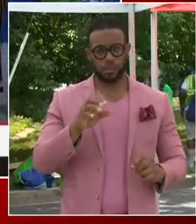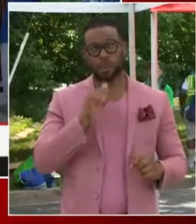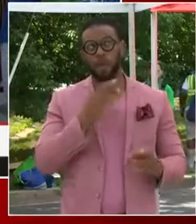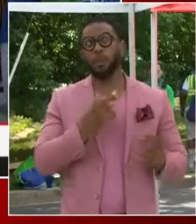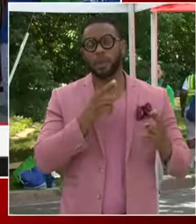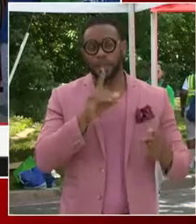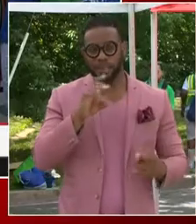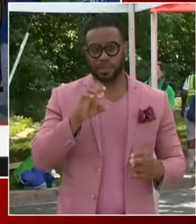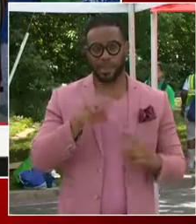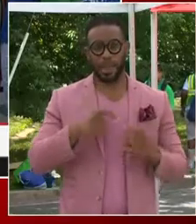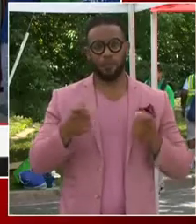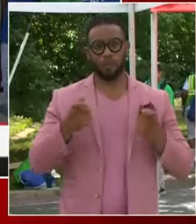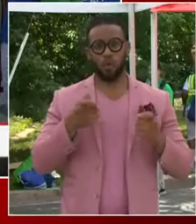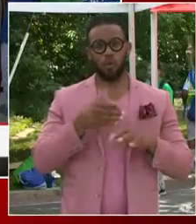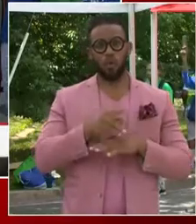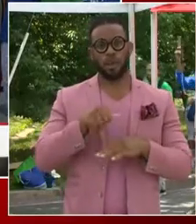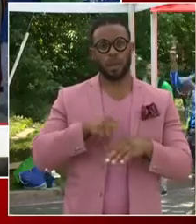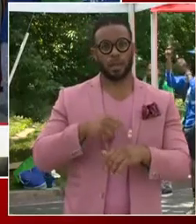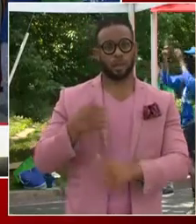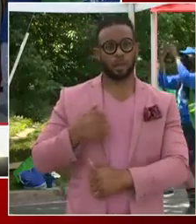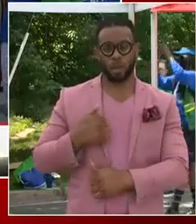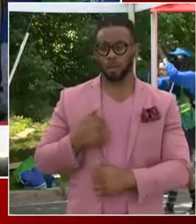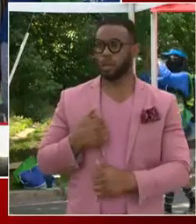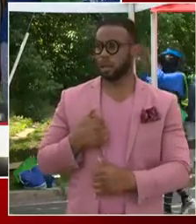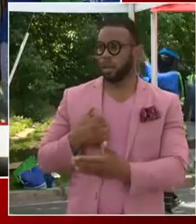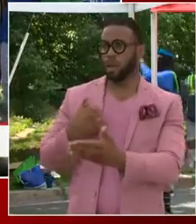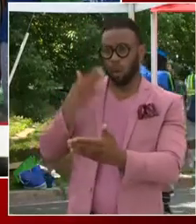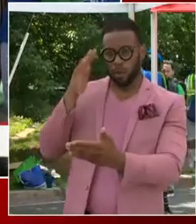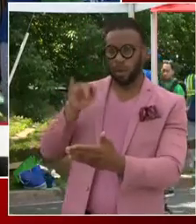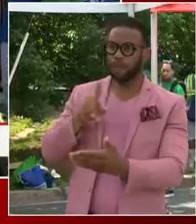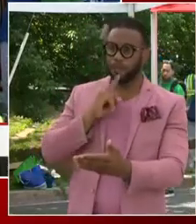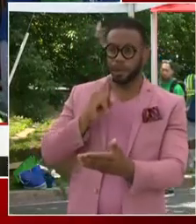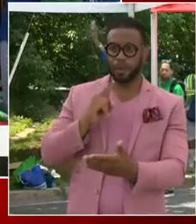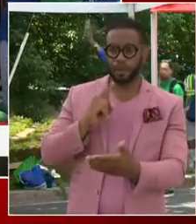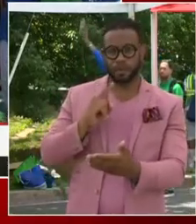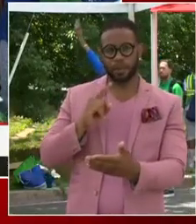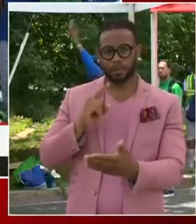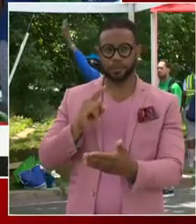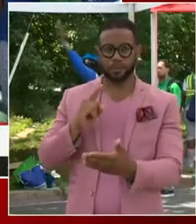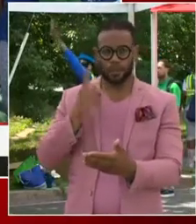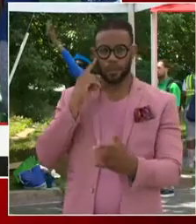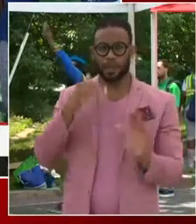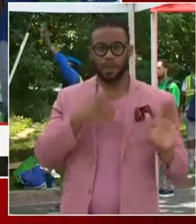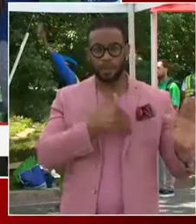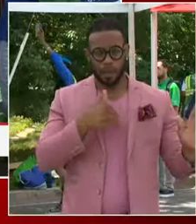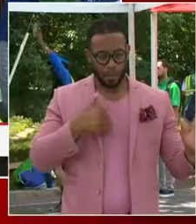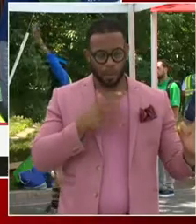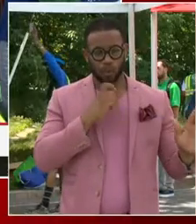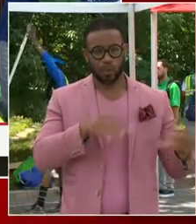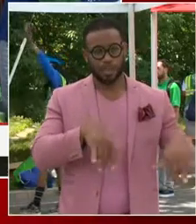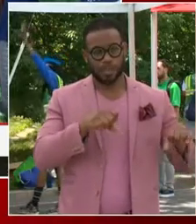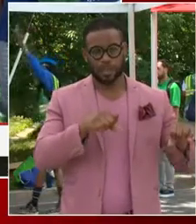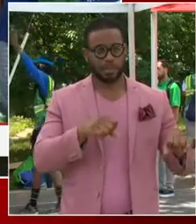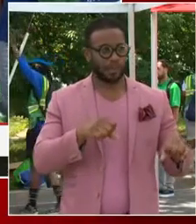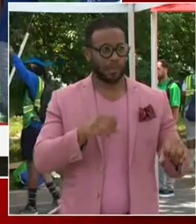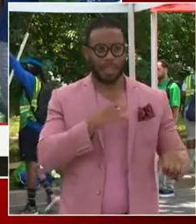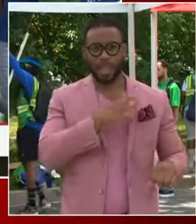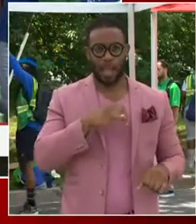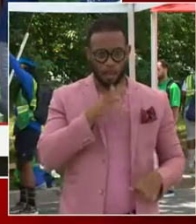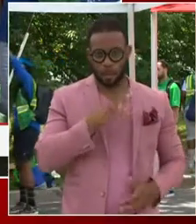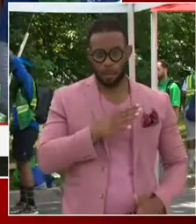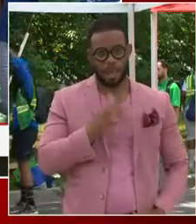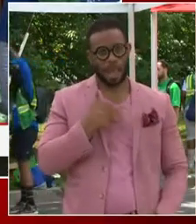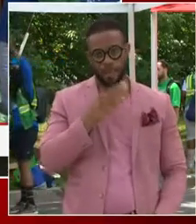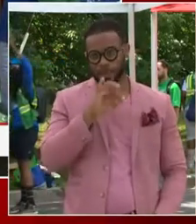recommend DC to have control of the National Guard? We know that's going to be a matter for the members to take up. The Congresswoman has